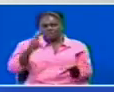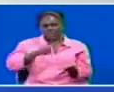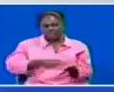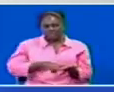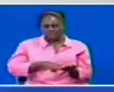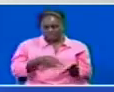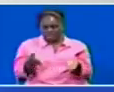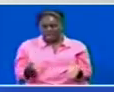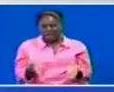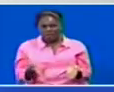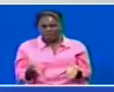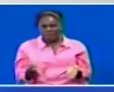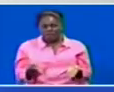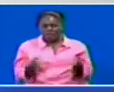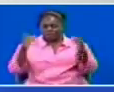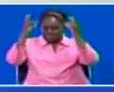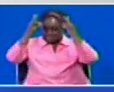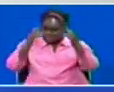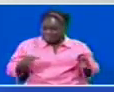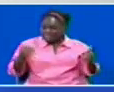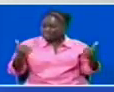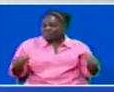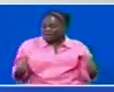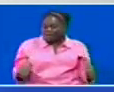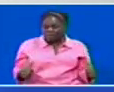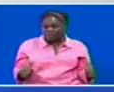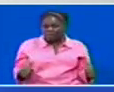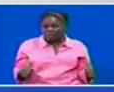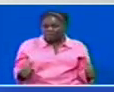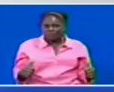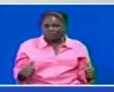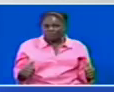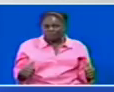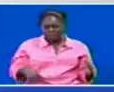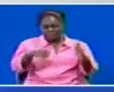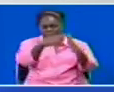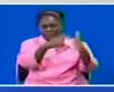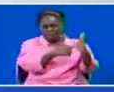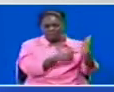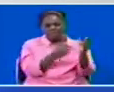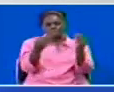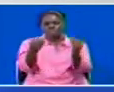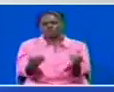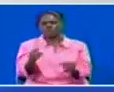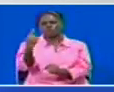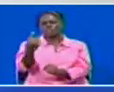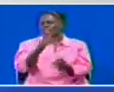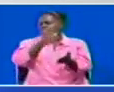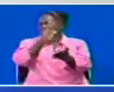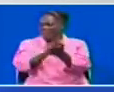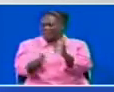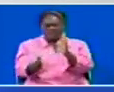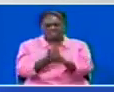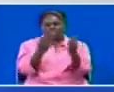registering right now because there'll be fresh registration? Those issues needed to have been addressed. None of them